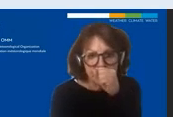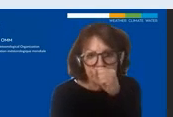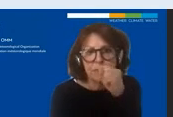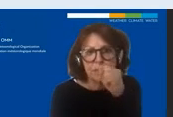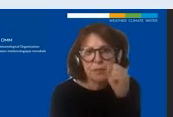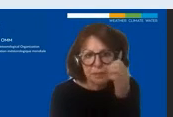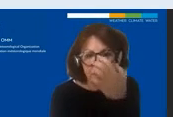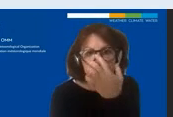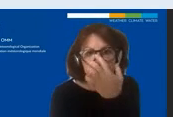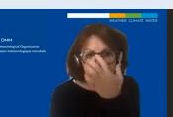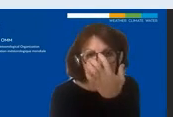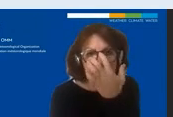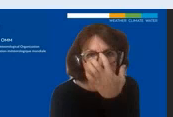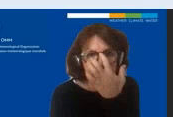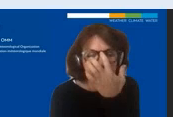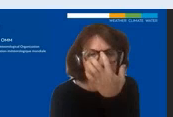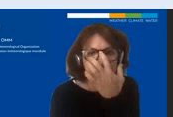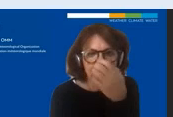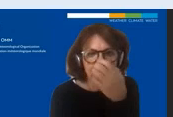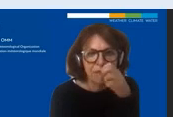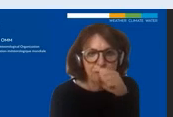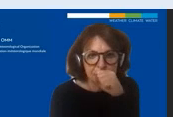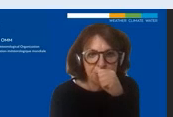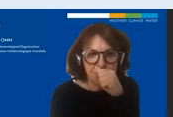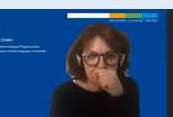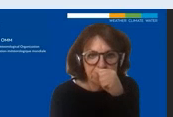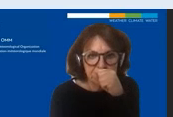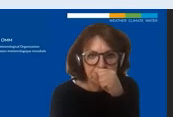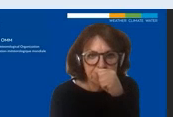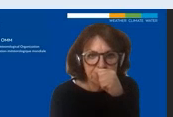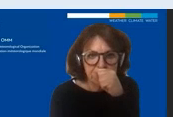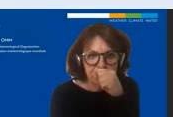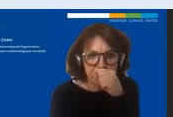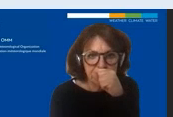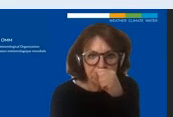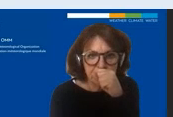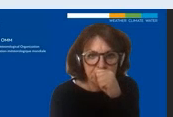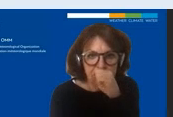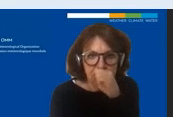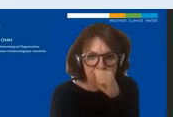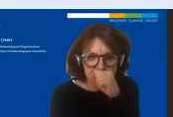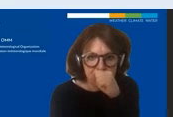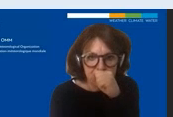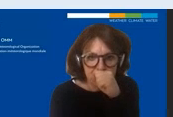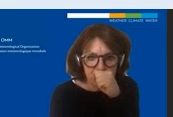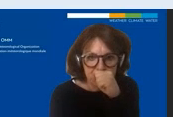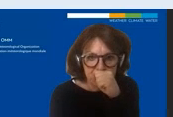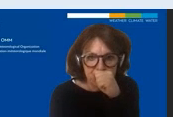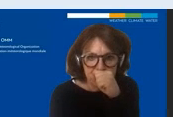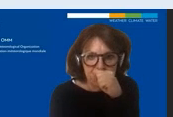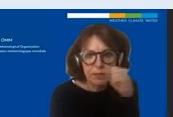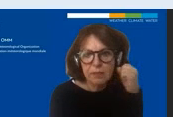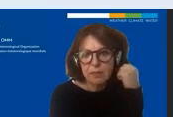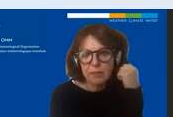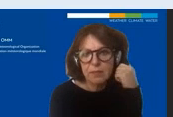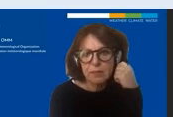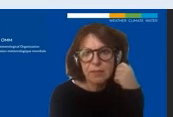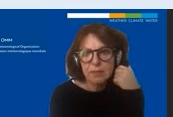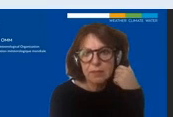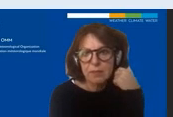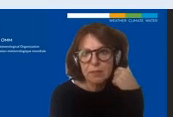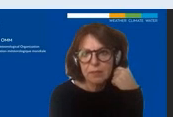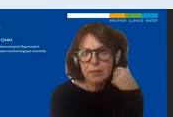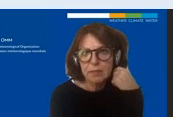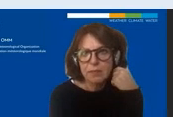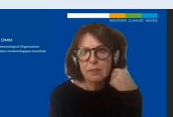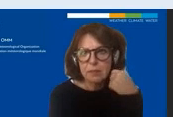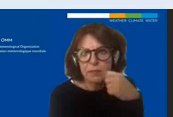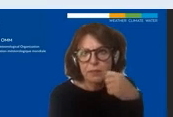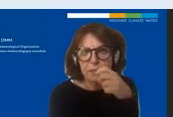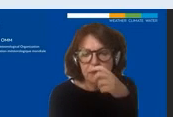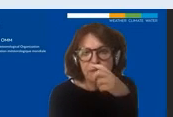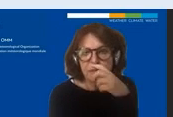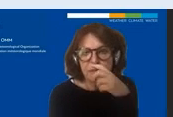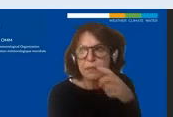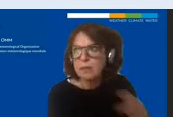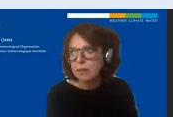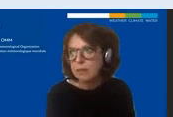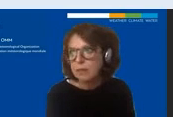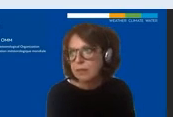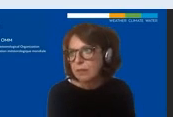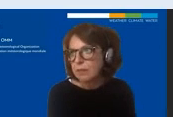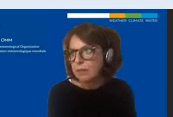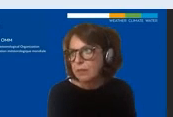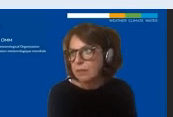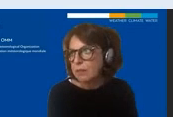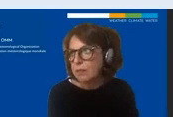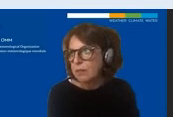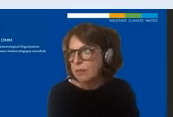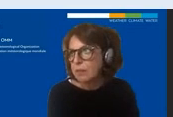and we need to make sure that we use it. So there is more that we still need to do to make sure that we reach everybody, we reach people that need